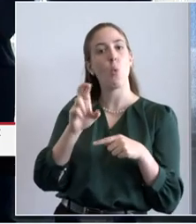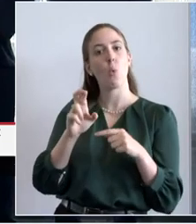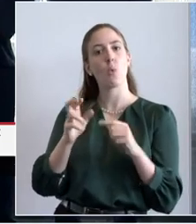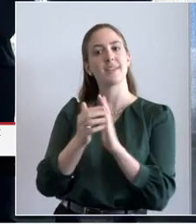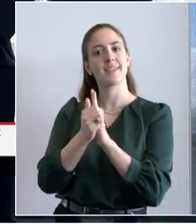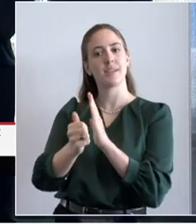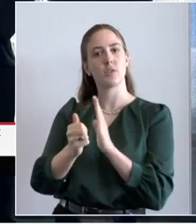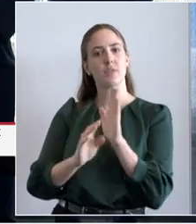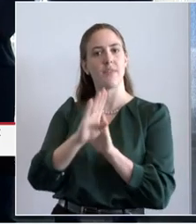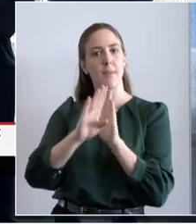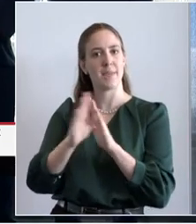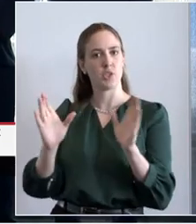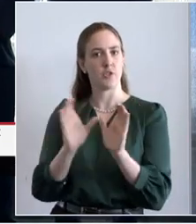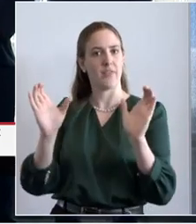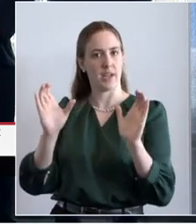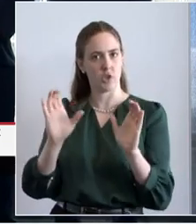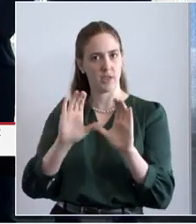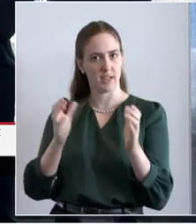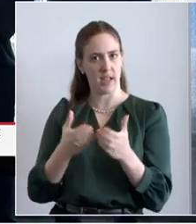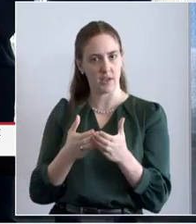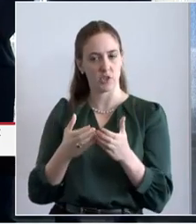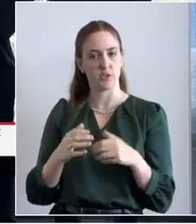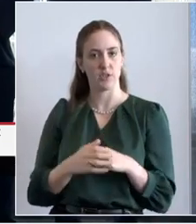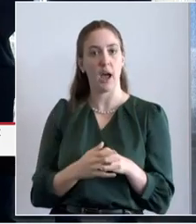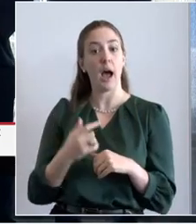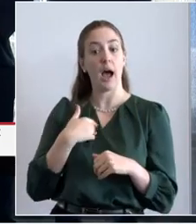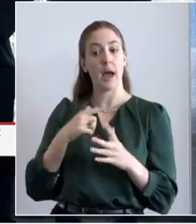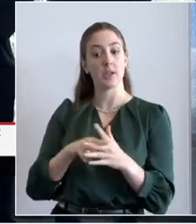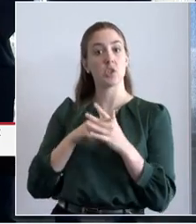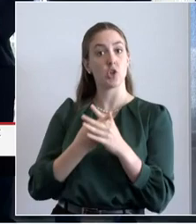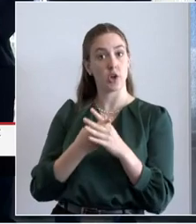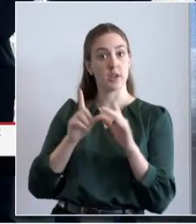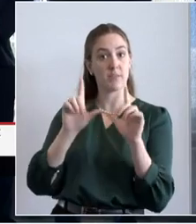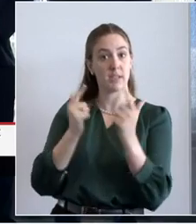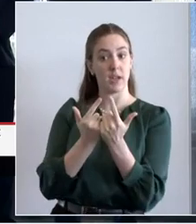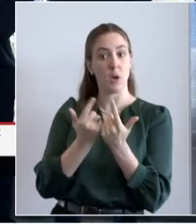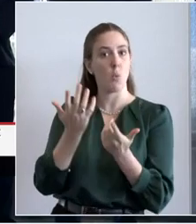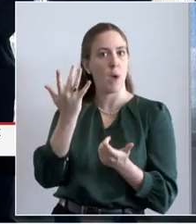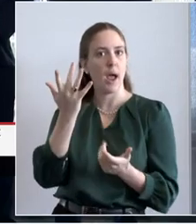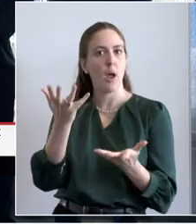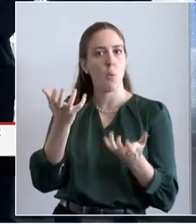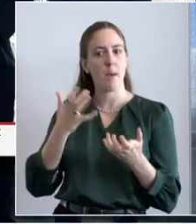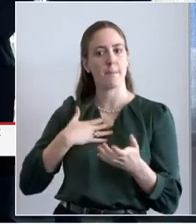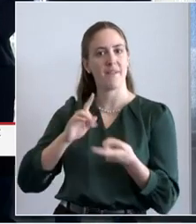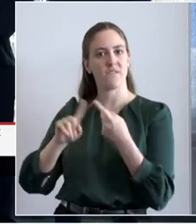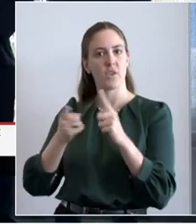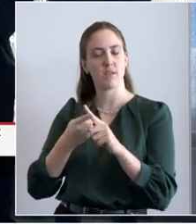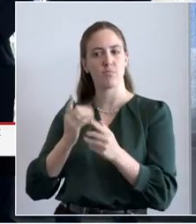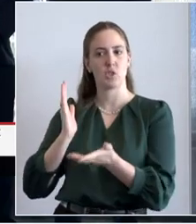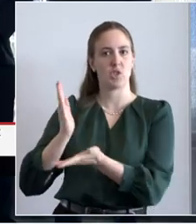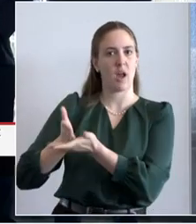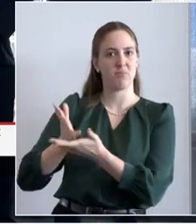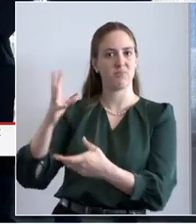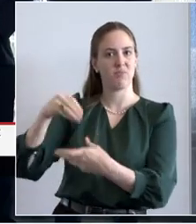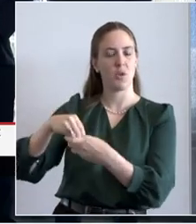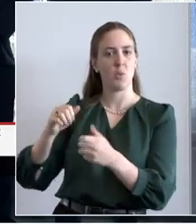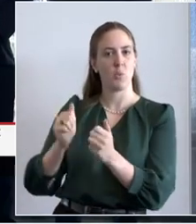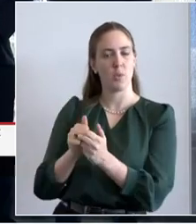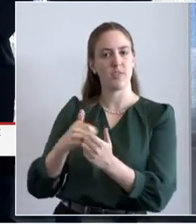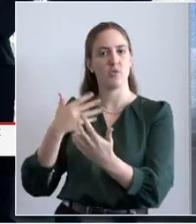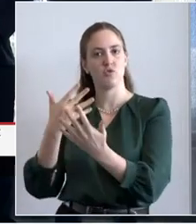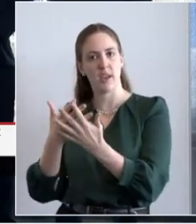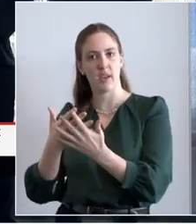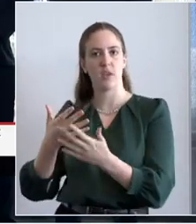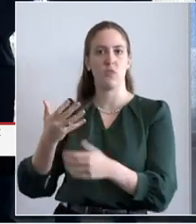order to play. I started the league to keep my friends from turning to gangs, drugs, and jail. But I wanted to make it more than just